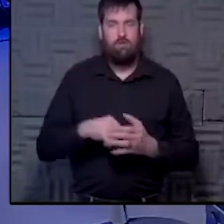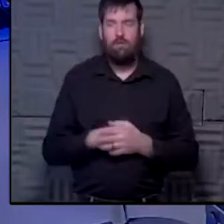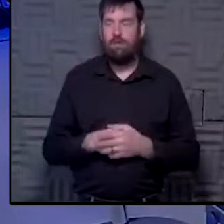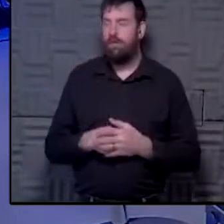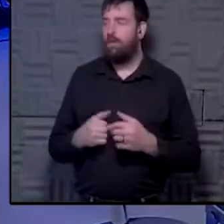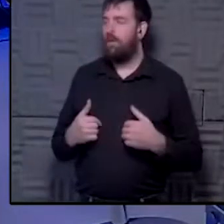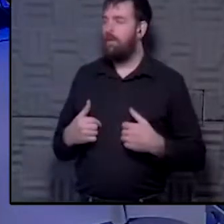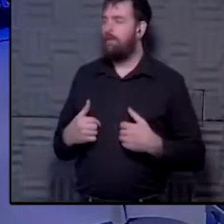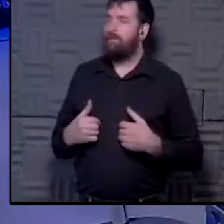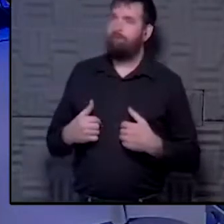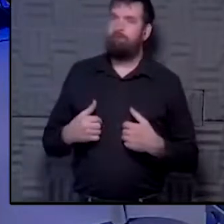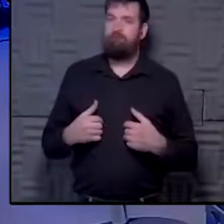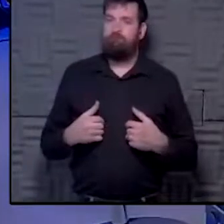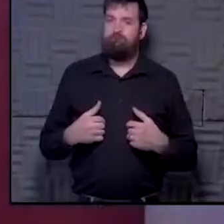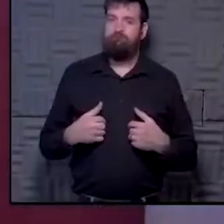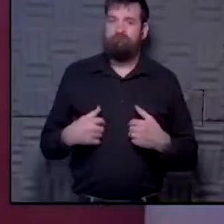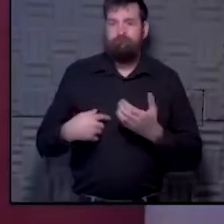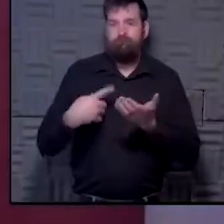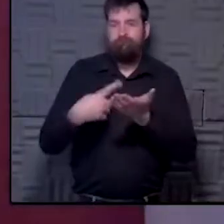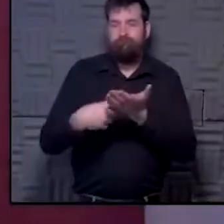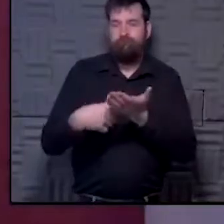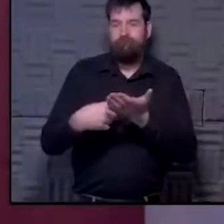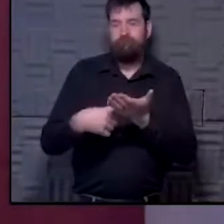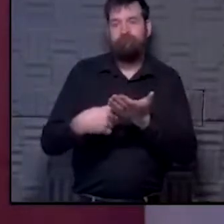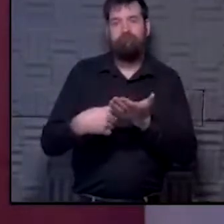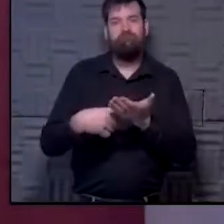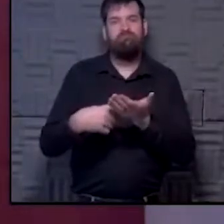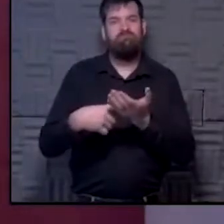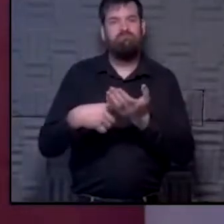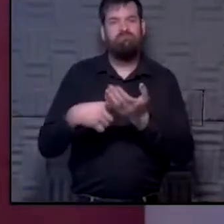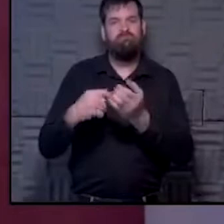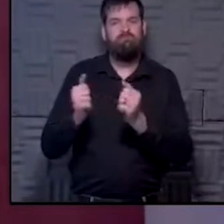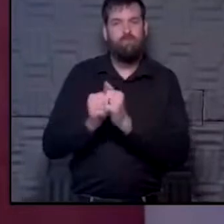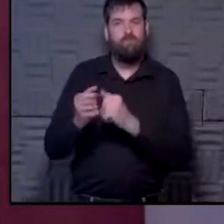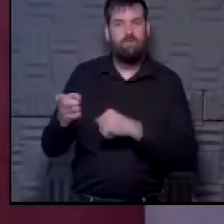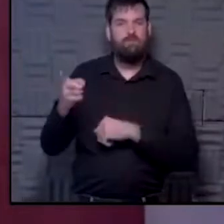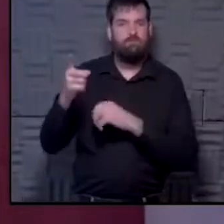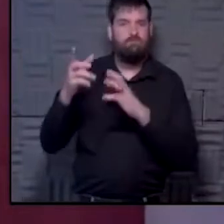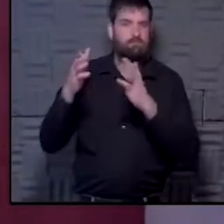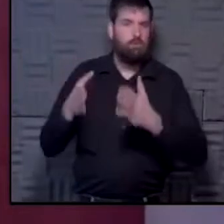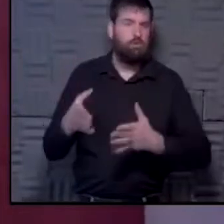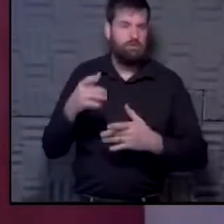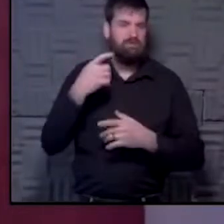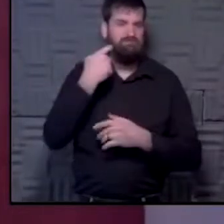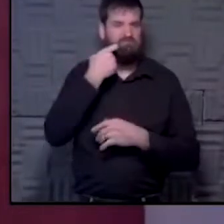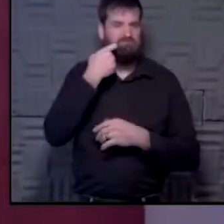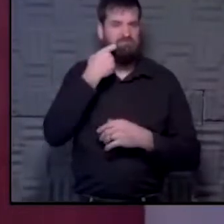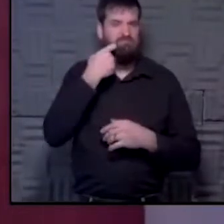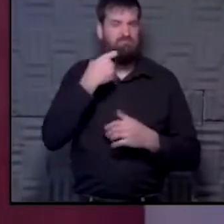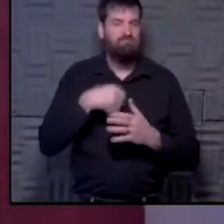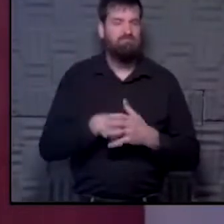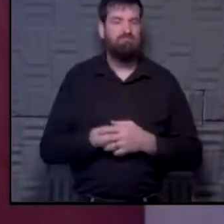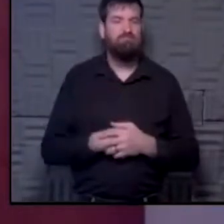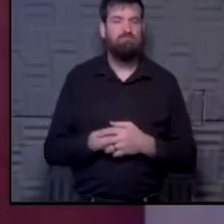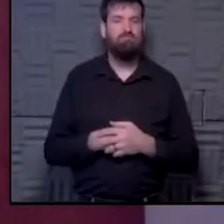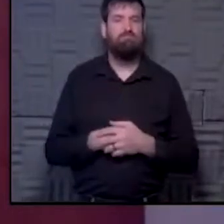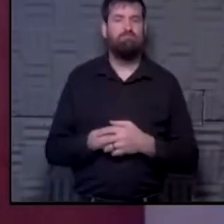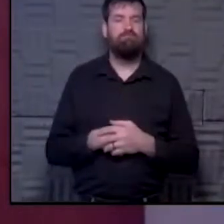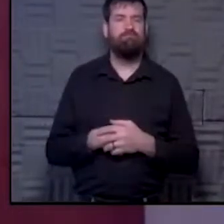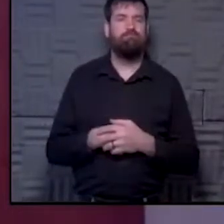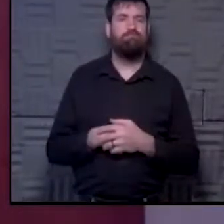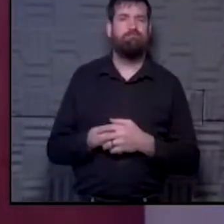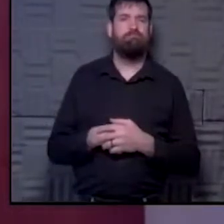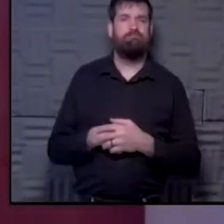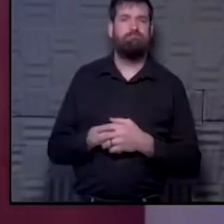I talked with a media person about that the other day, and we thought